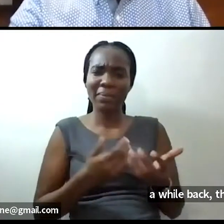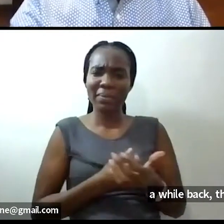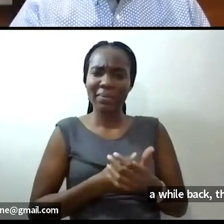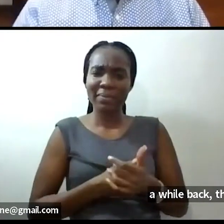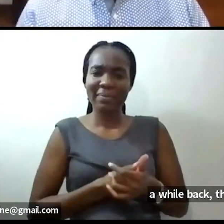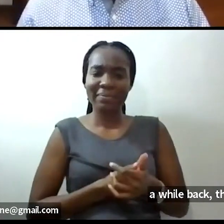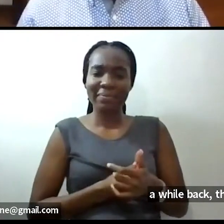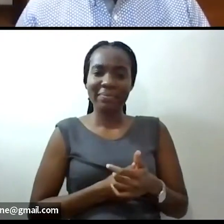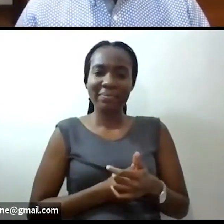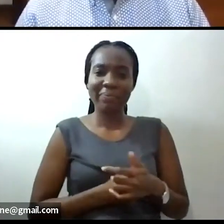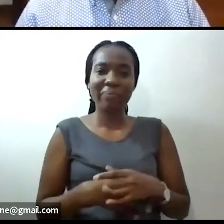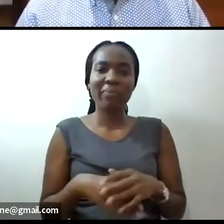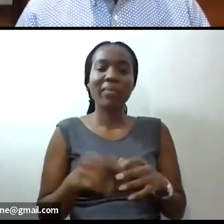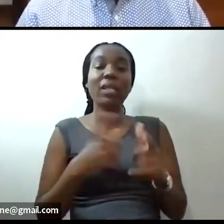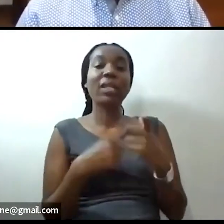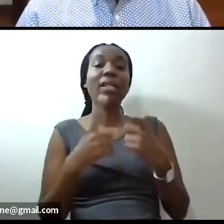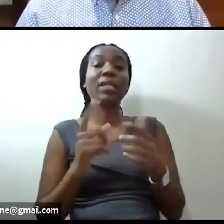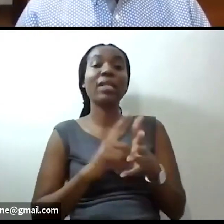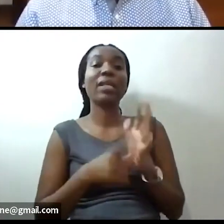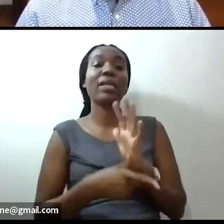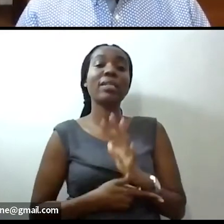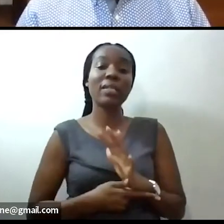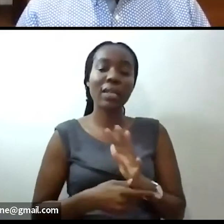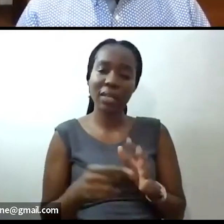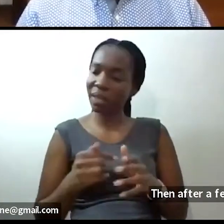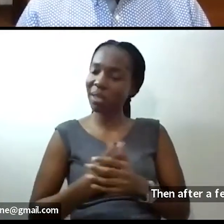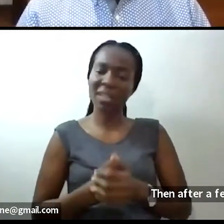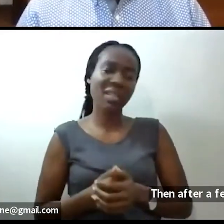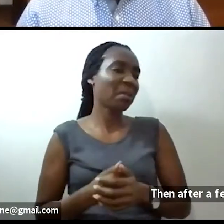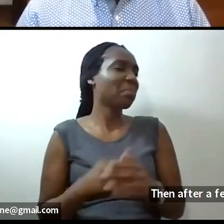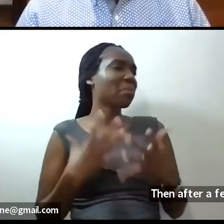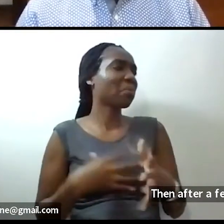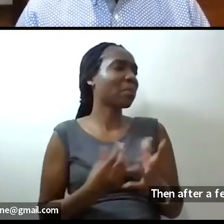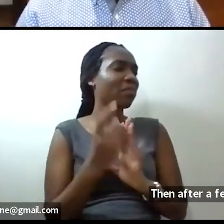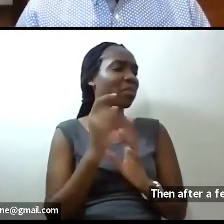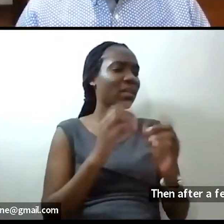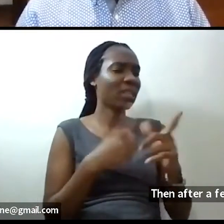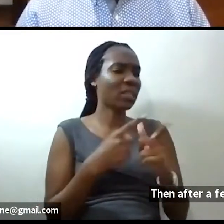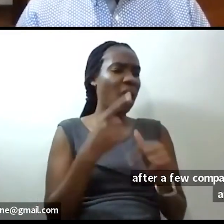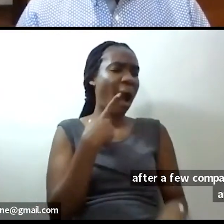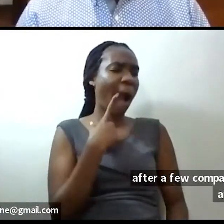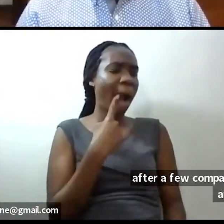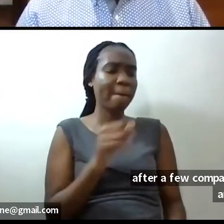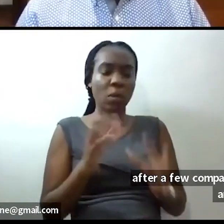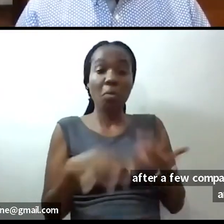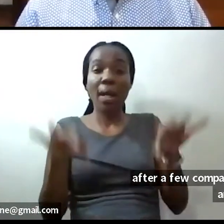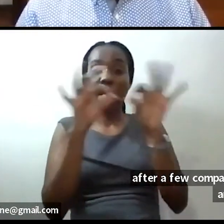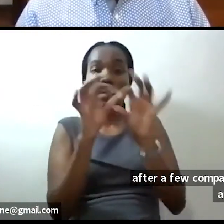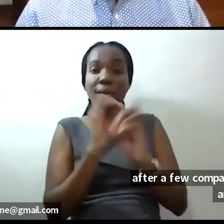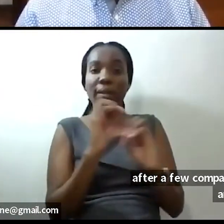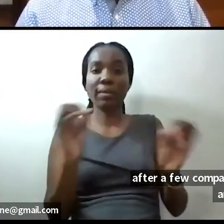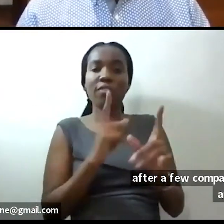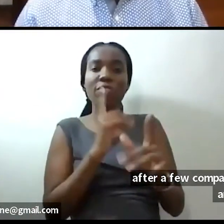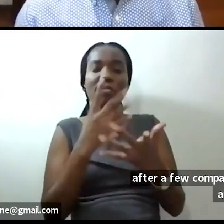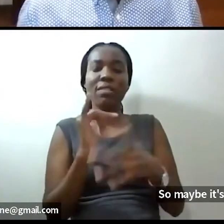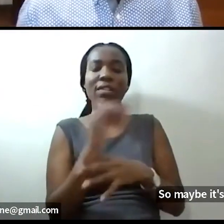then after a few companies, they are not doing so well, people are like, was it worth it? So maybe it's something that we really need to understand. At what